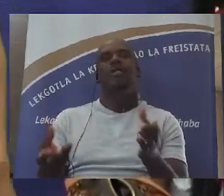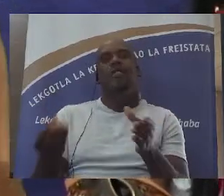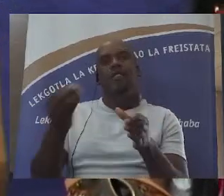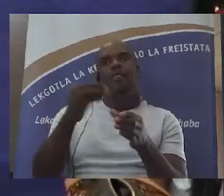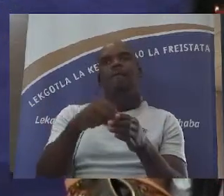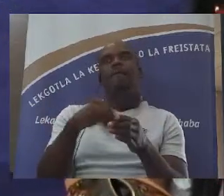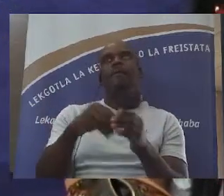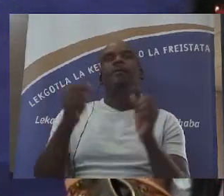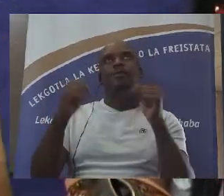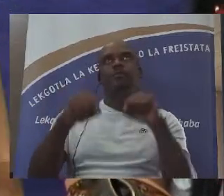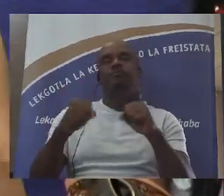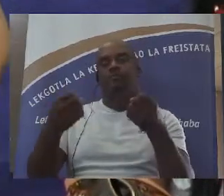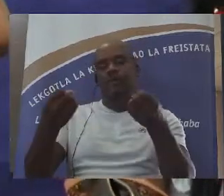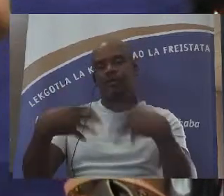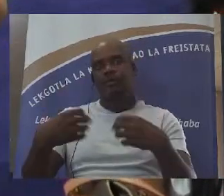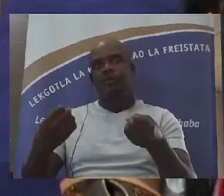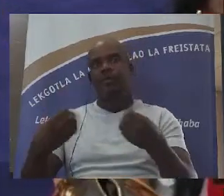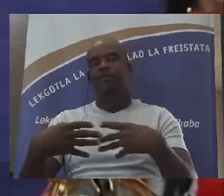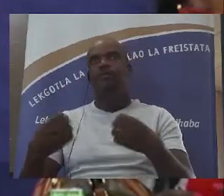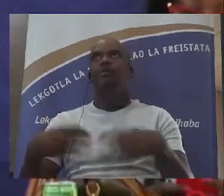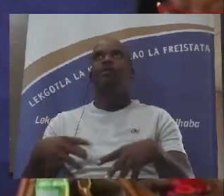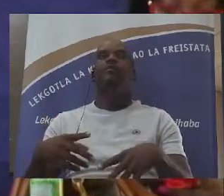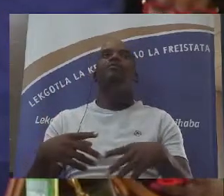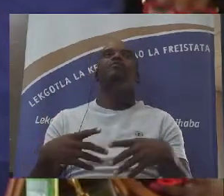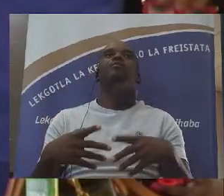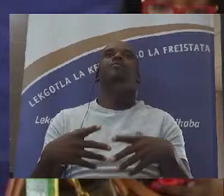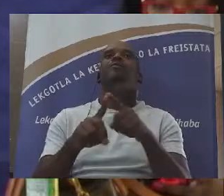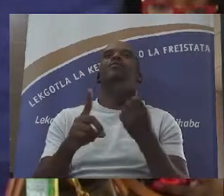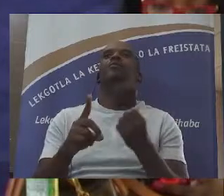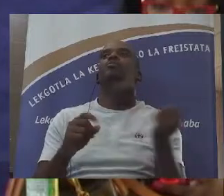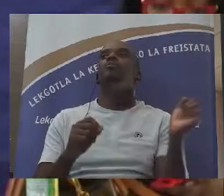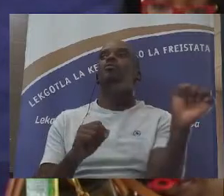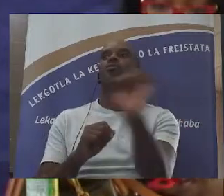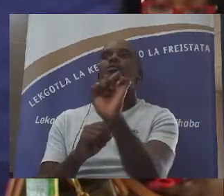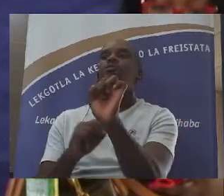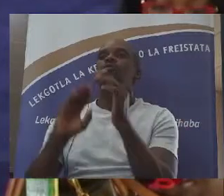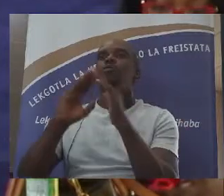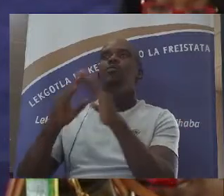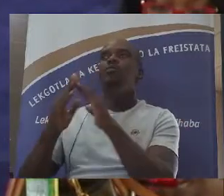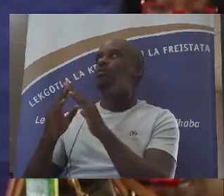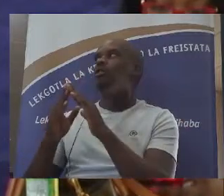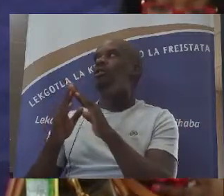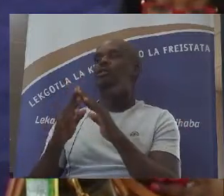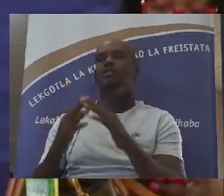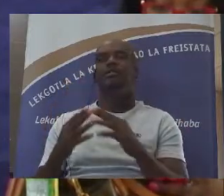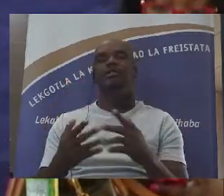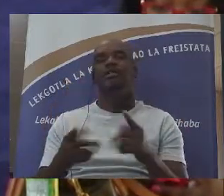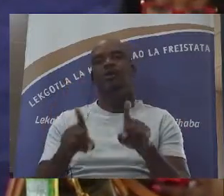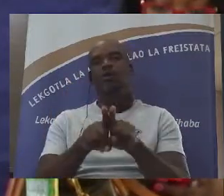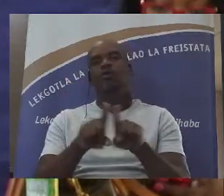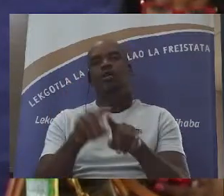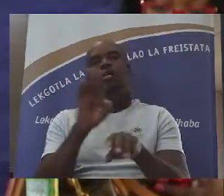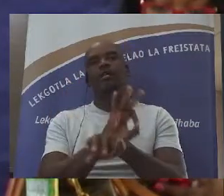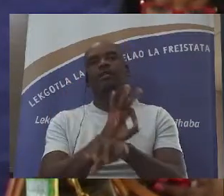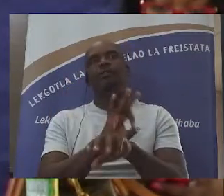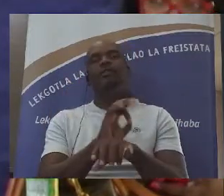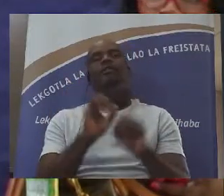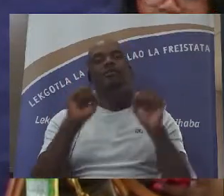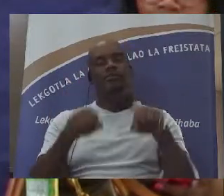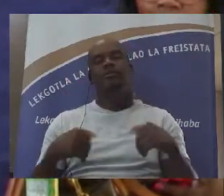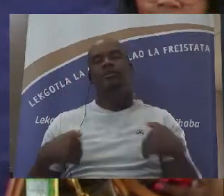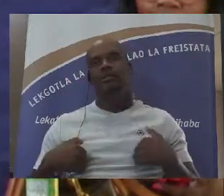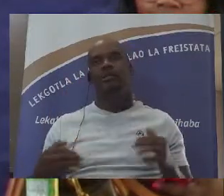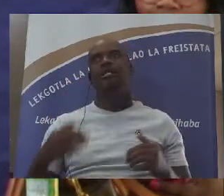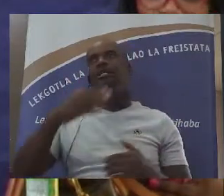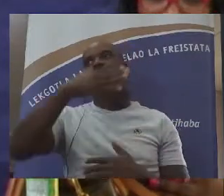diphehiso, di-inputs tse tswang ho lona le setjhaba. So ke qala ka mona jwalo ka ntate Mashinini ana etsa.